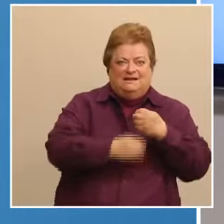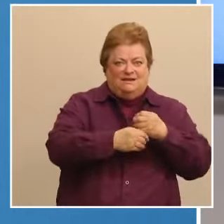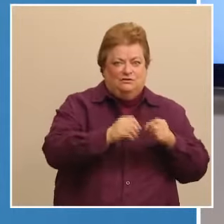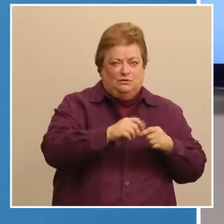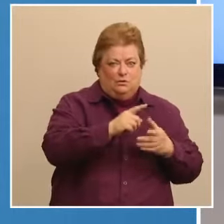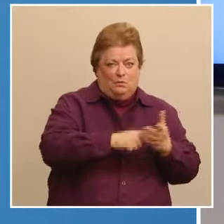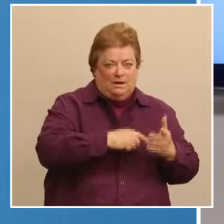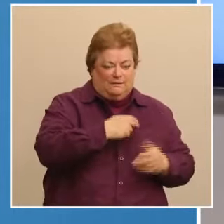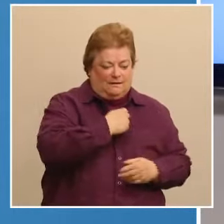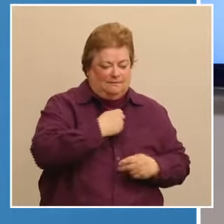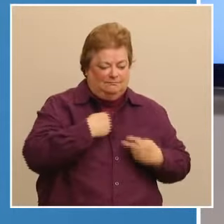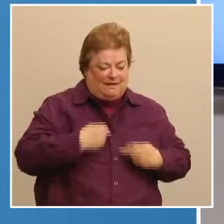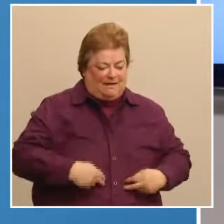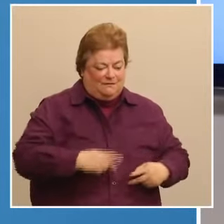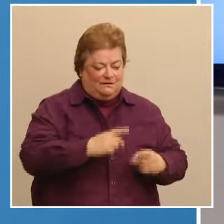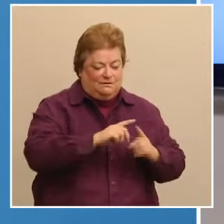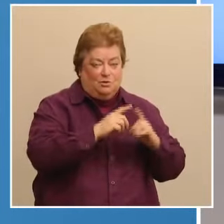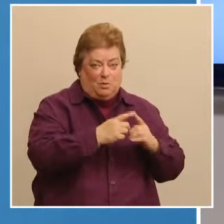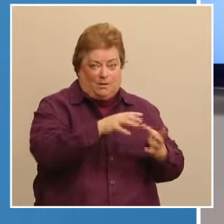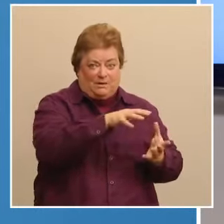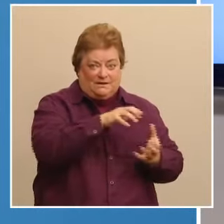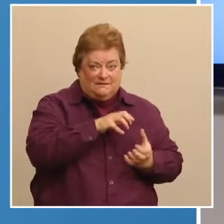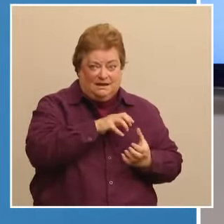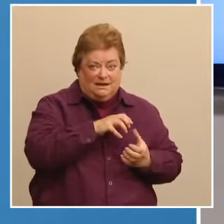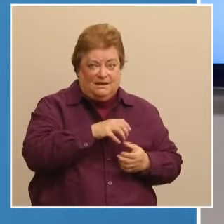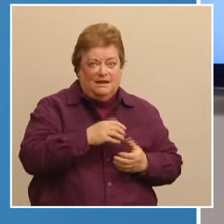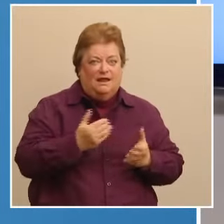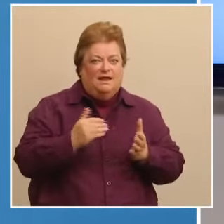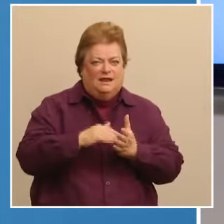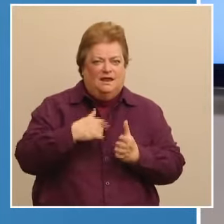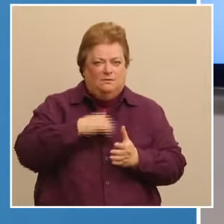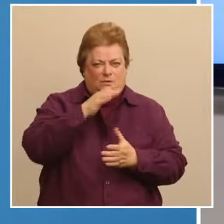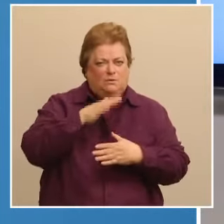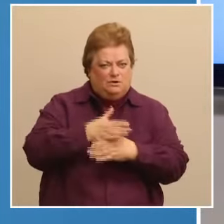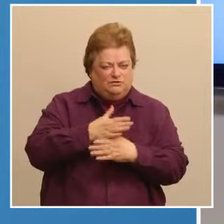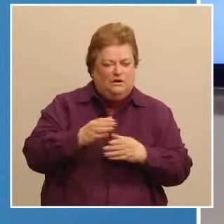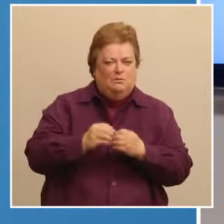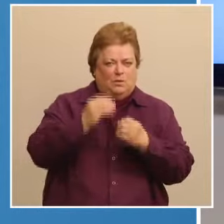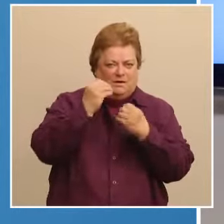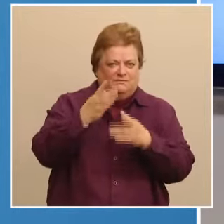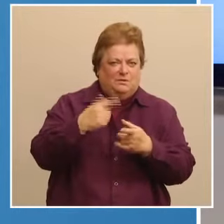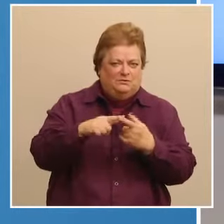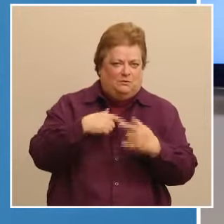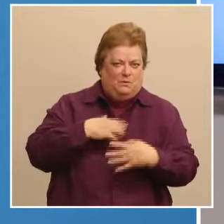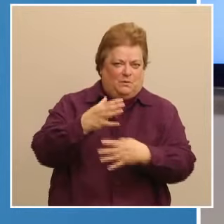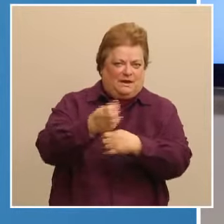health department receives. Again, we will share more information as it becomes available.